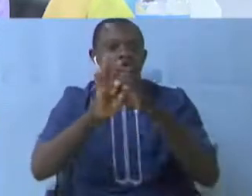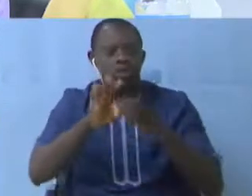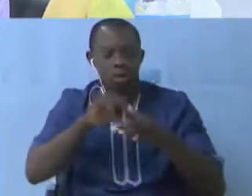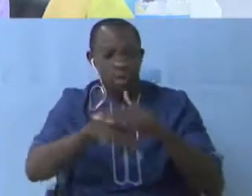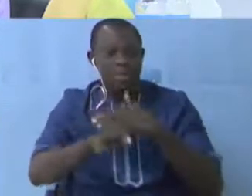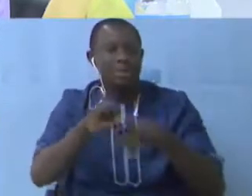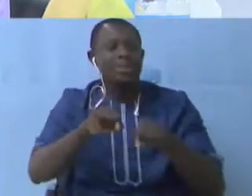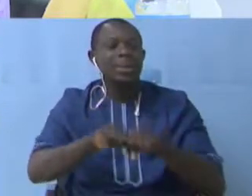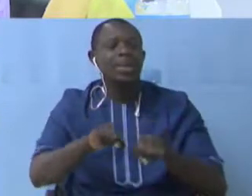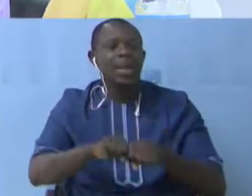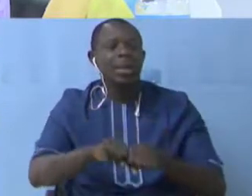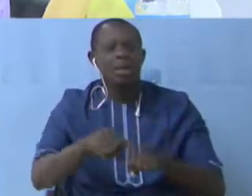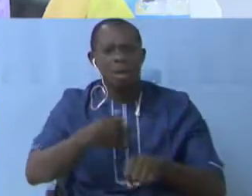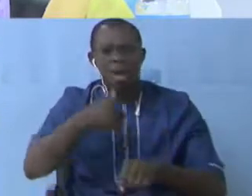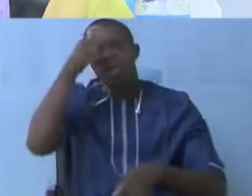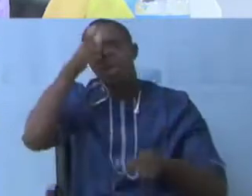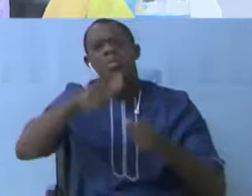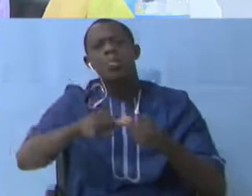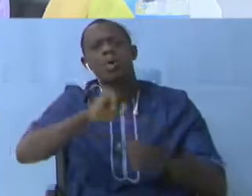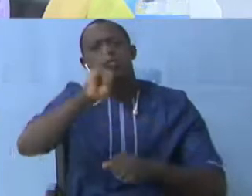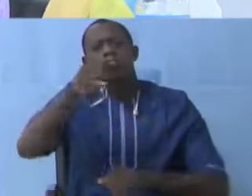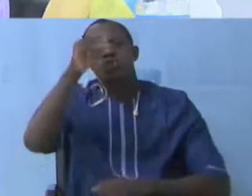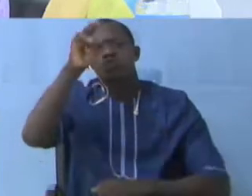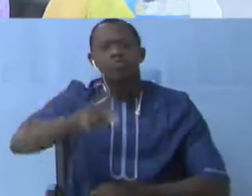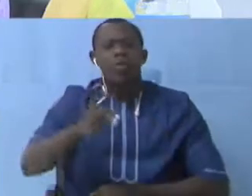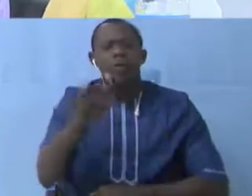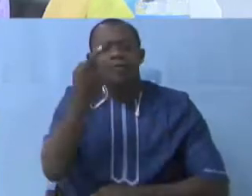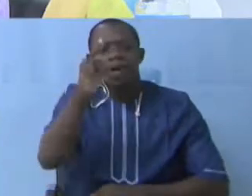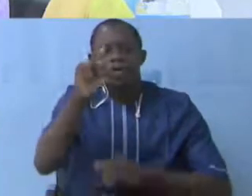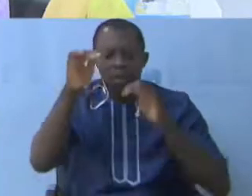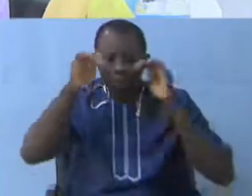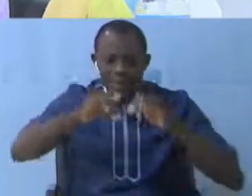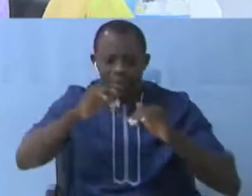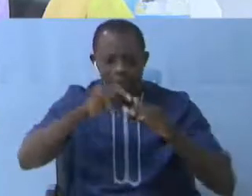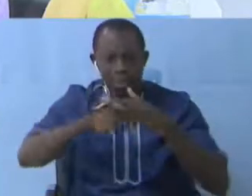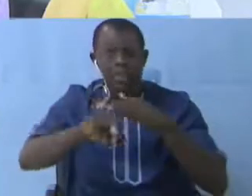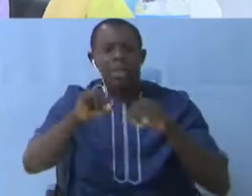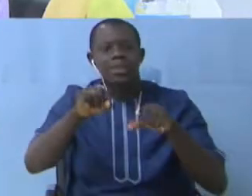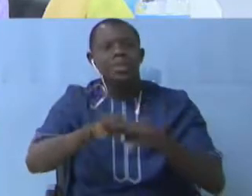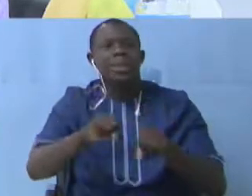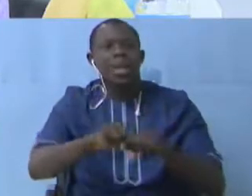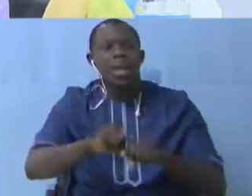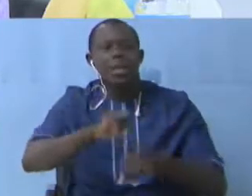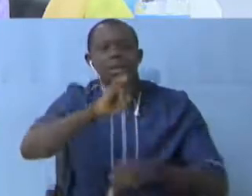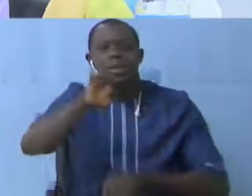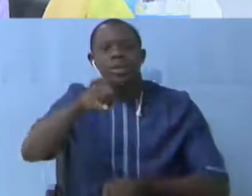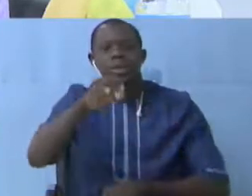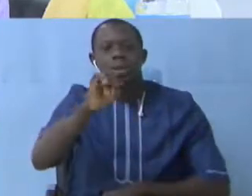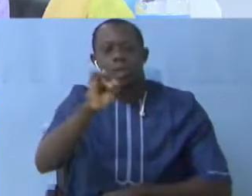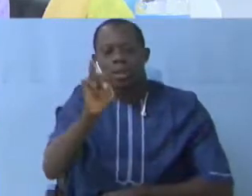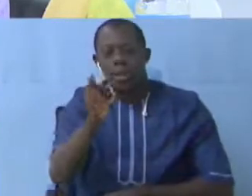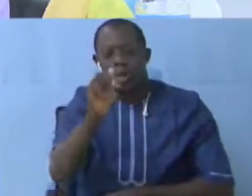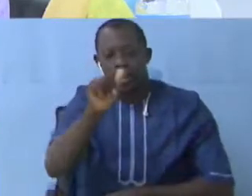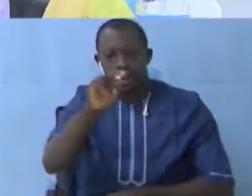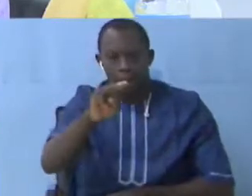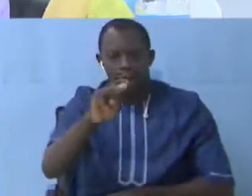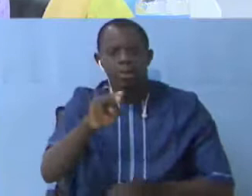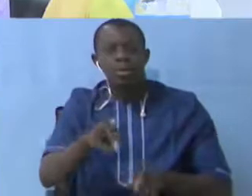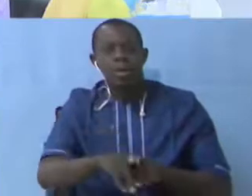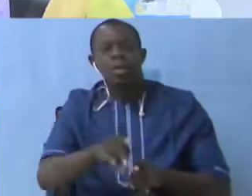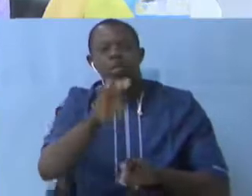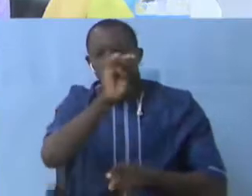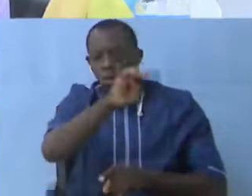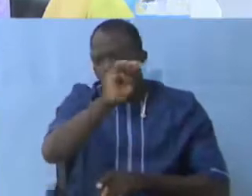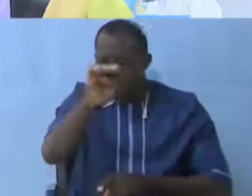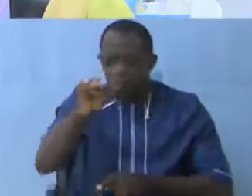Dakar, which was organized with support of people like Jegan Johnson, mobilizing the resources, bringing most of the opposition people